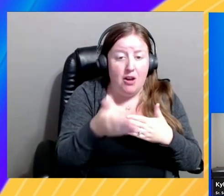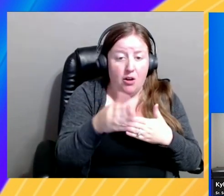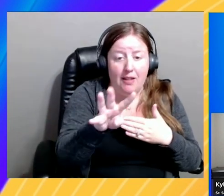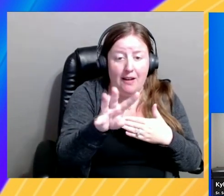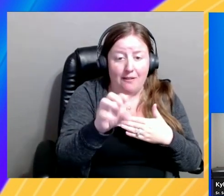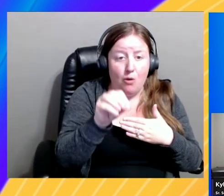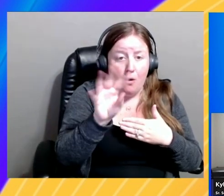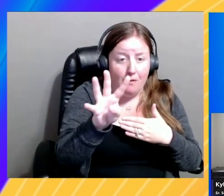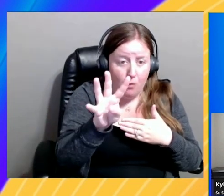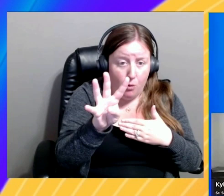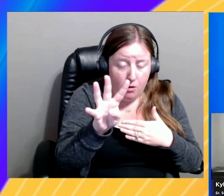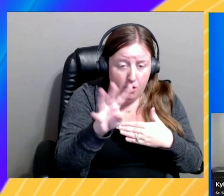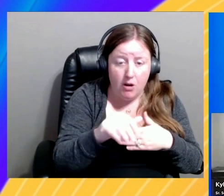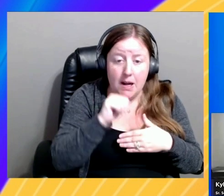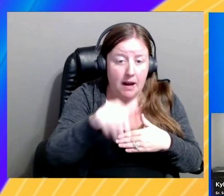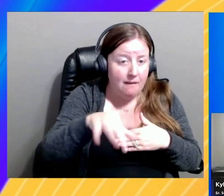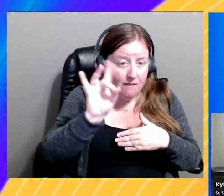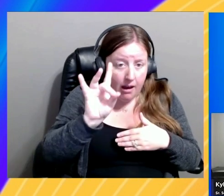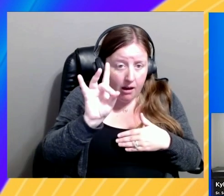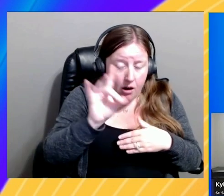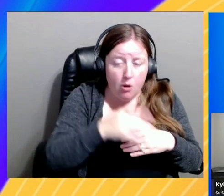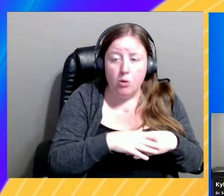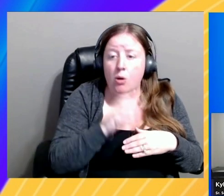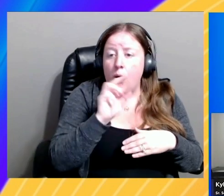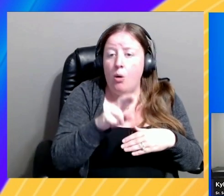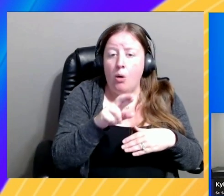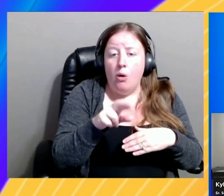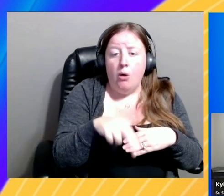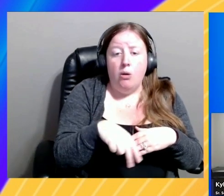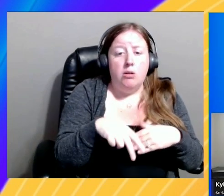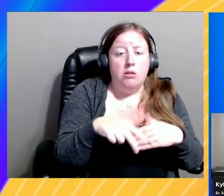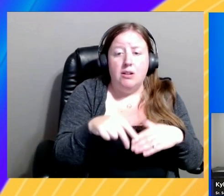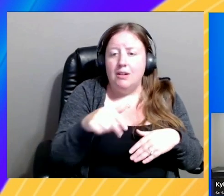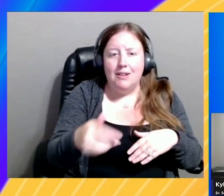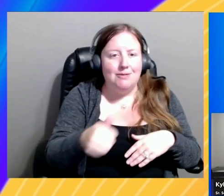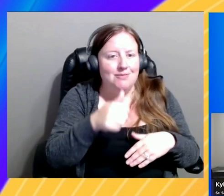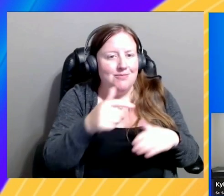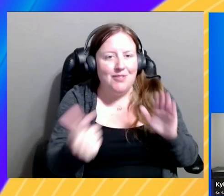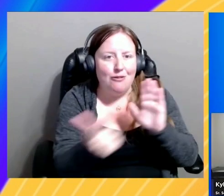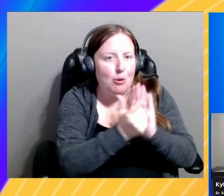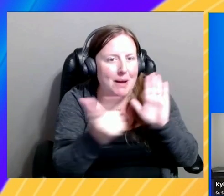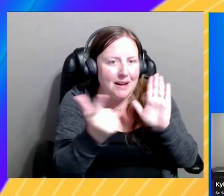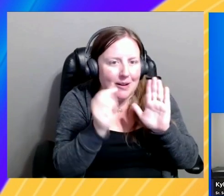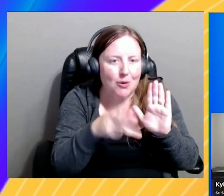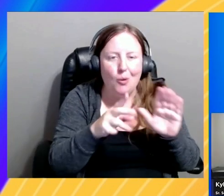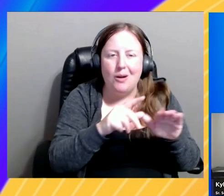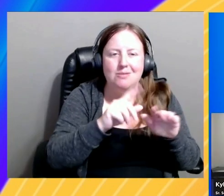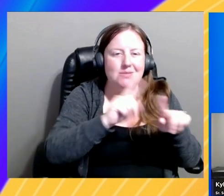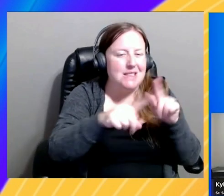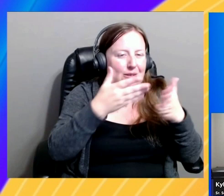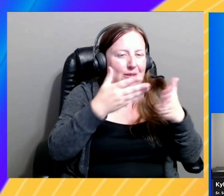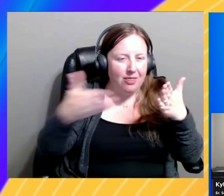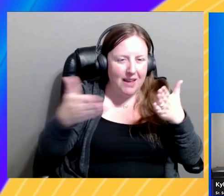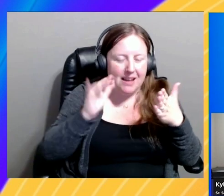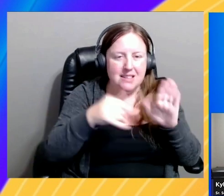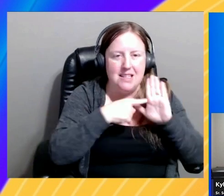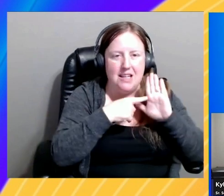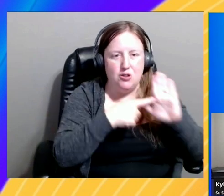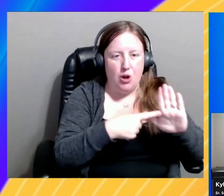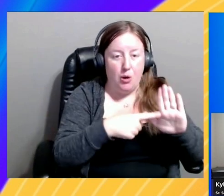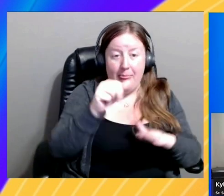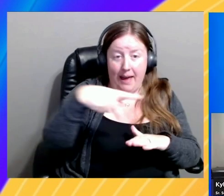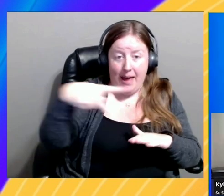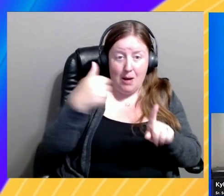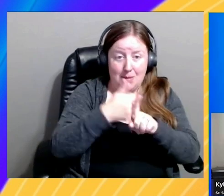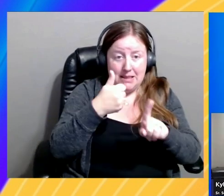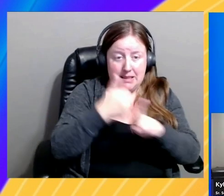found, of course, or 403 forbidden, or various things that basically indicate that the application is not okay,